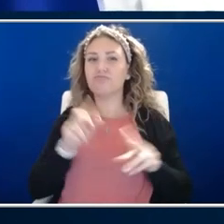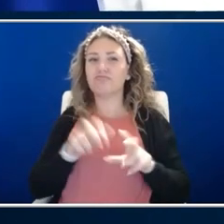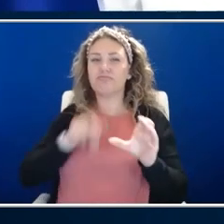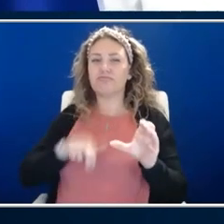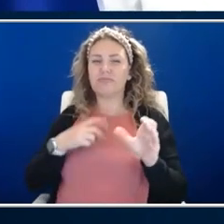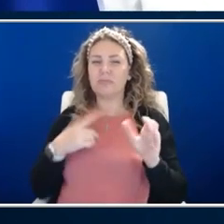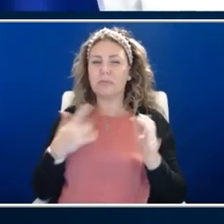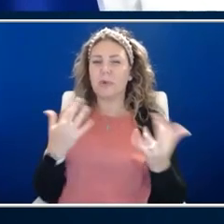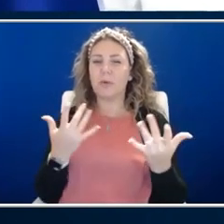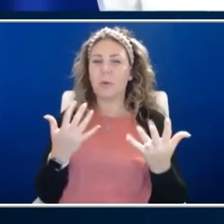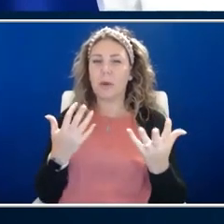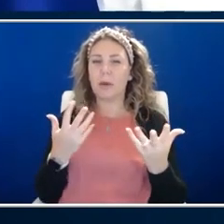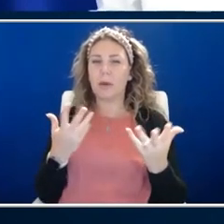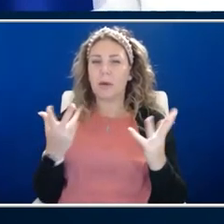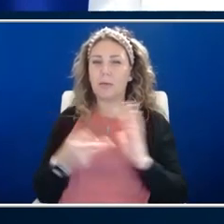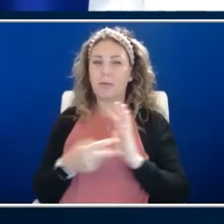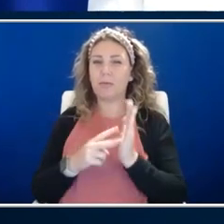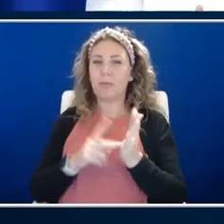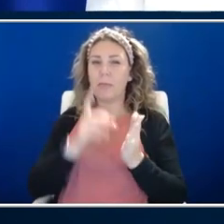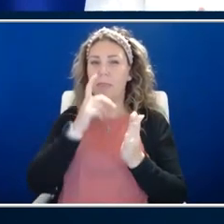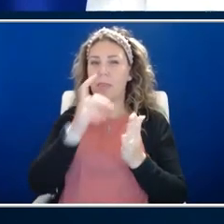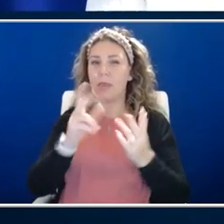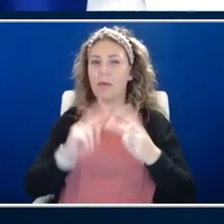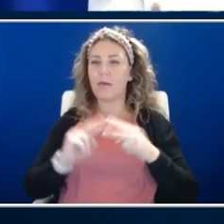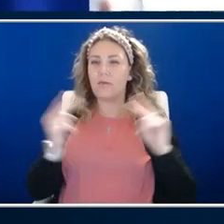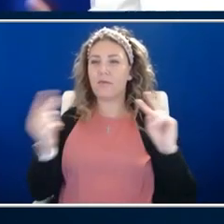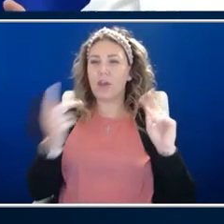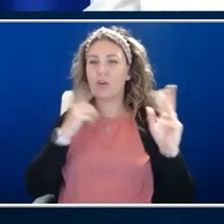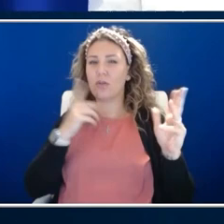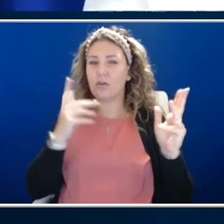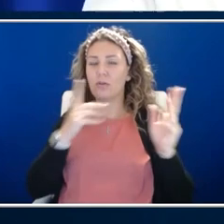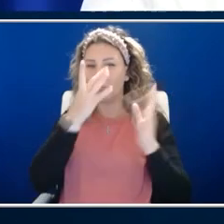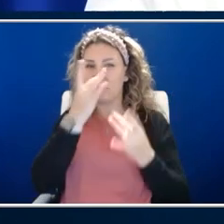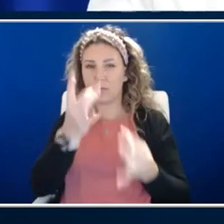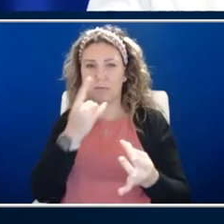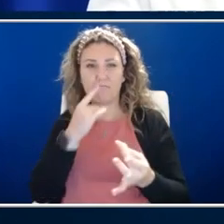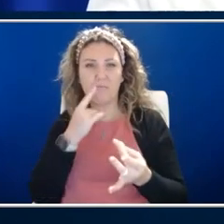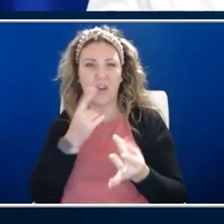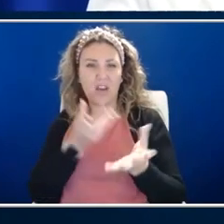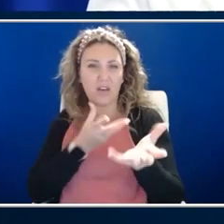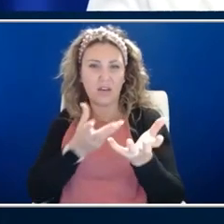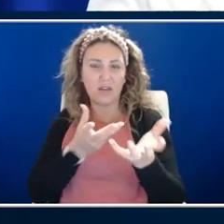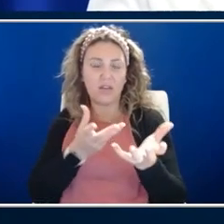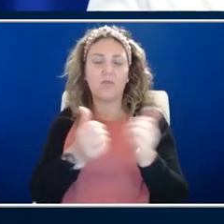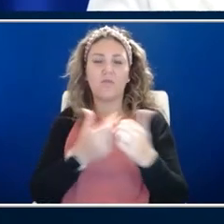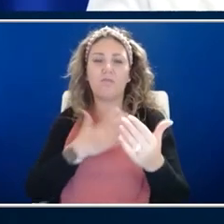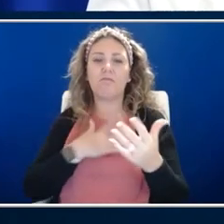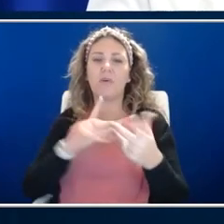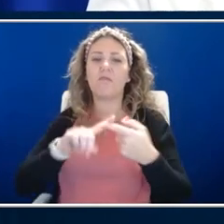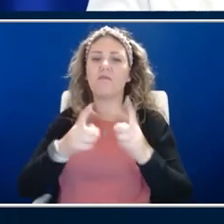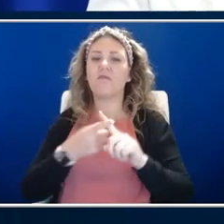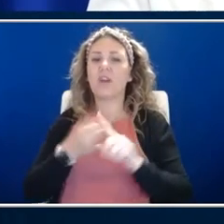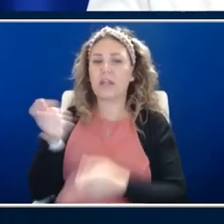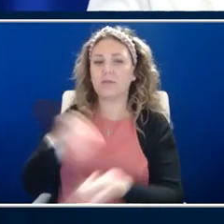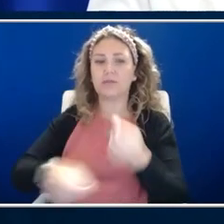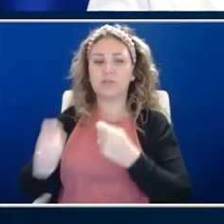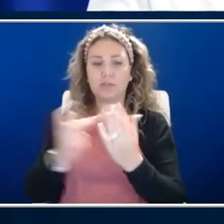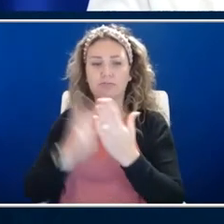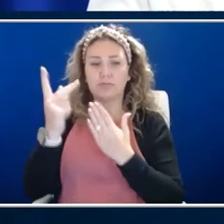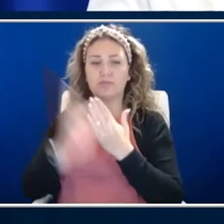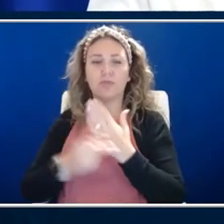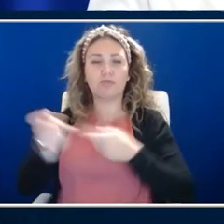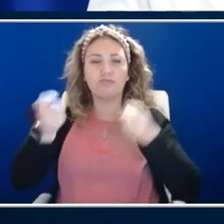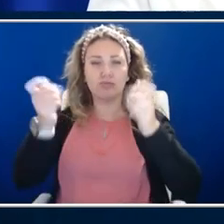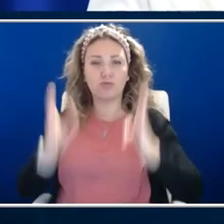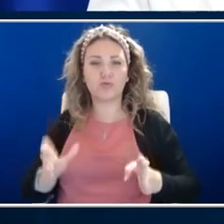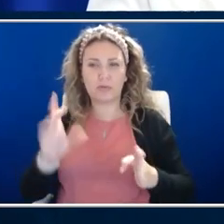that mean? Why is there not another variant? Interestingly, I was talking to a friend of mine who's a transplant program director yesterday, and he was saying that at another hospital,